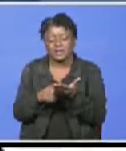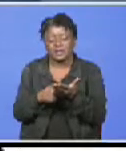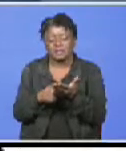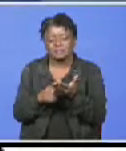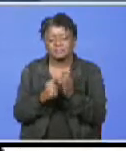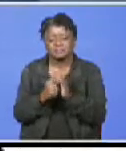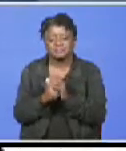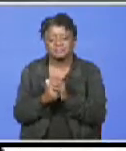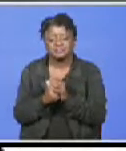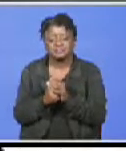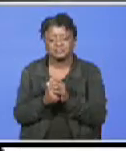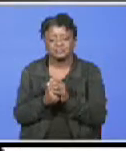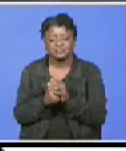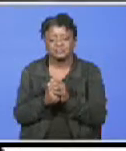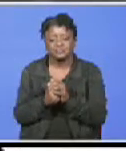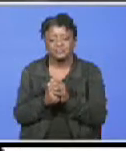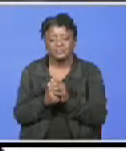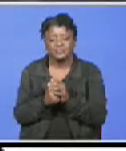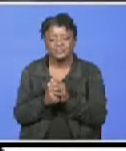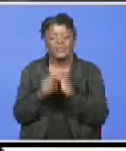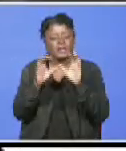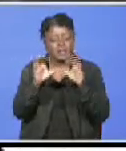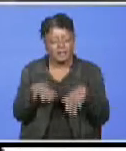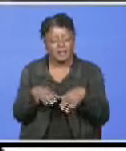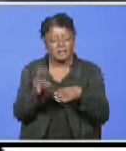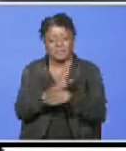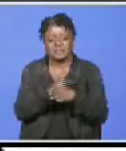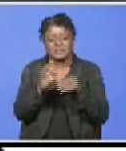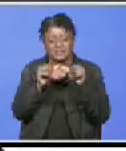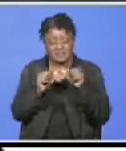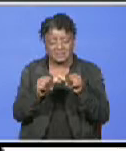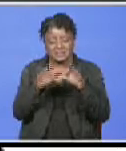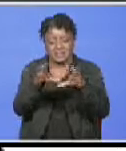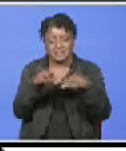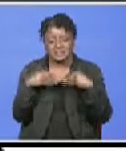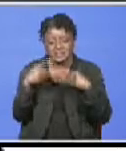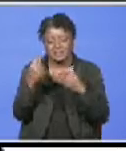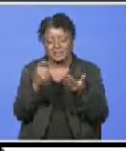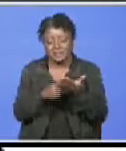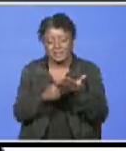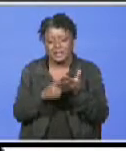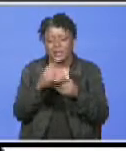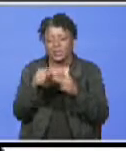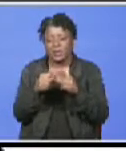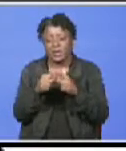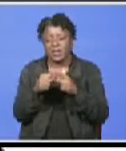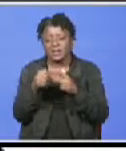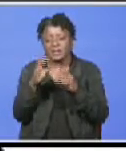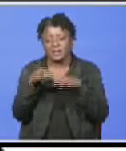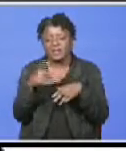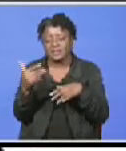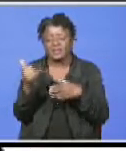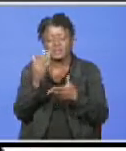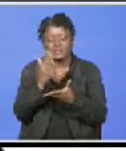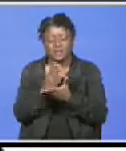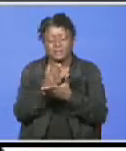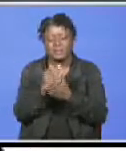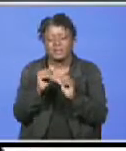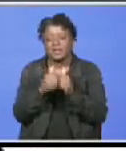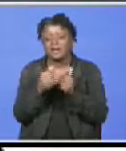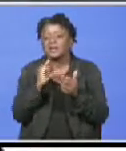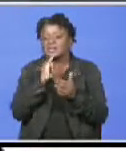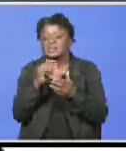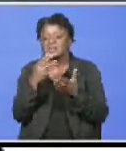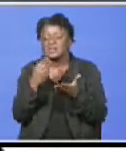circulation coins. Well, Mr. Campbell, can businesses still accept the pennies? When do they stop, and how is the cash now rounded without the penny?